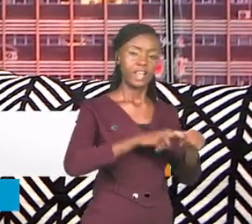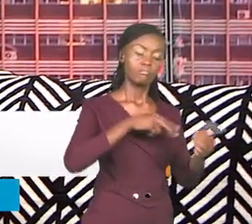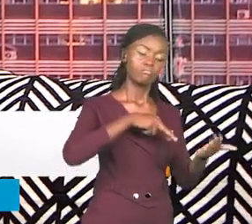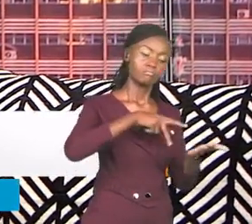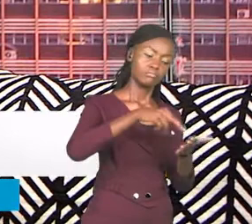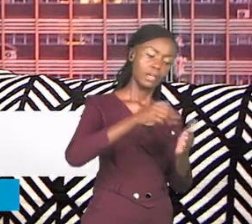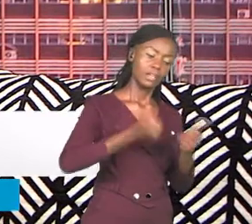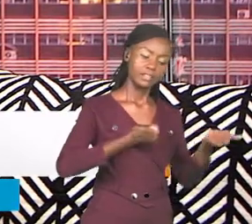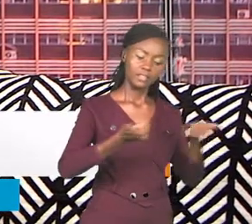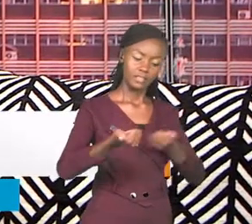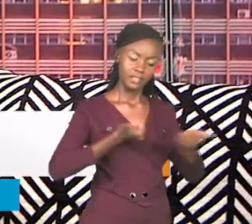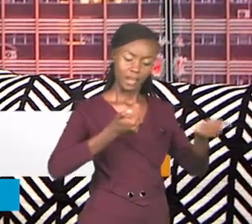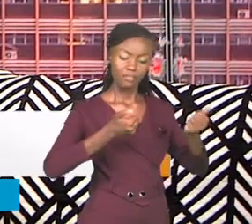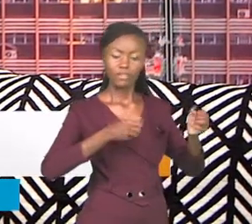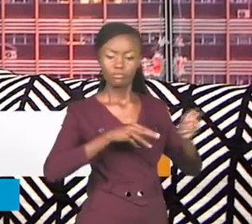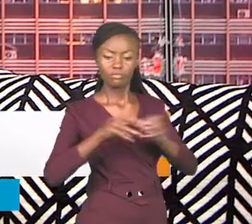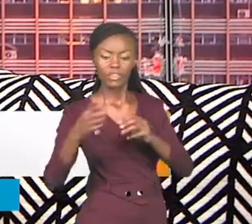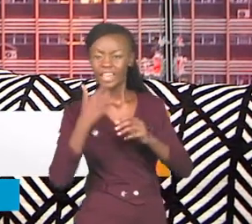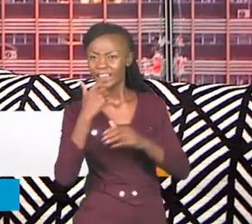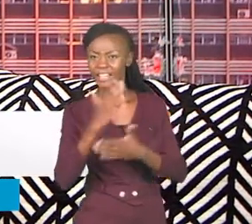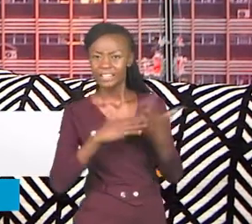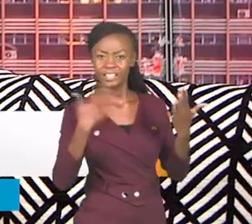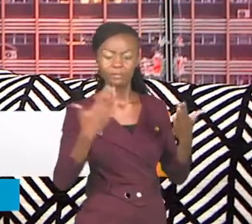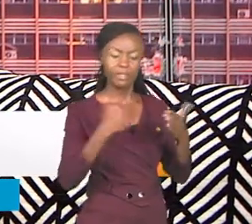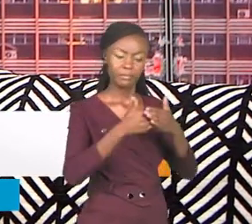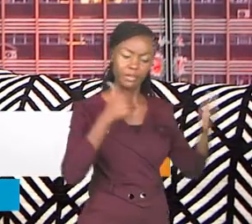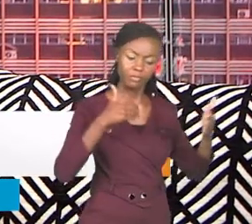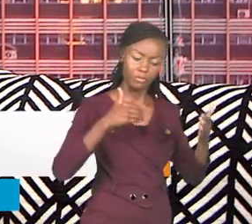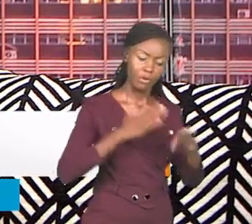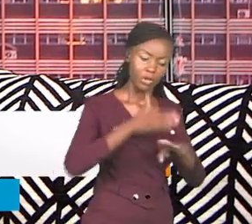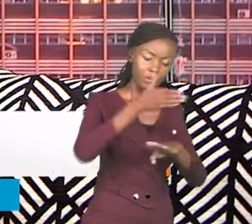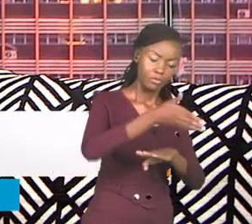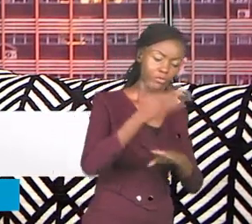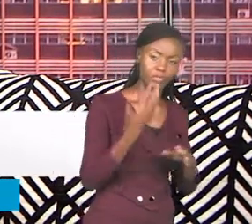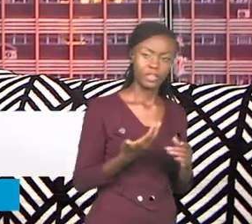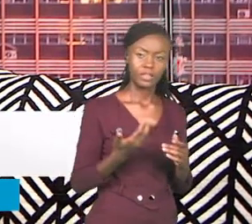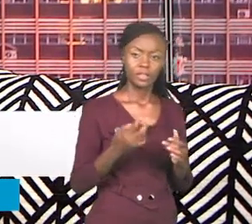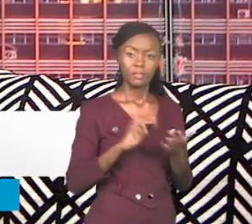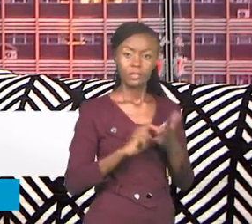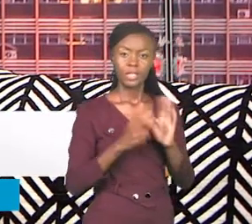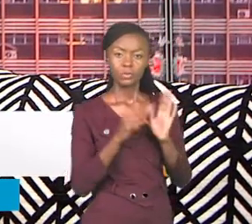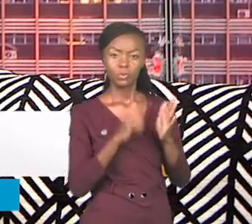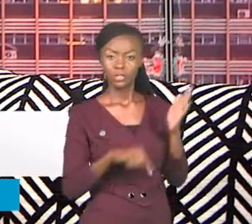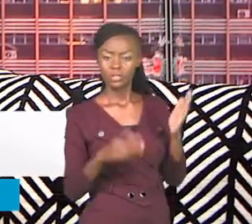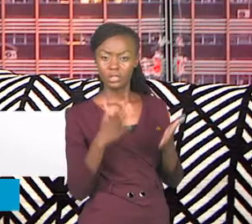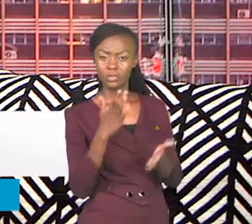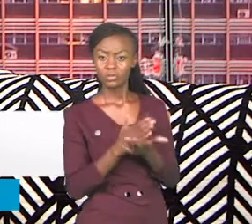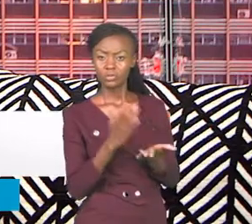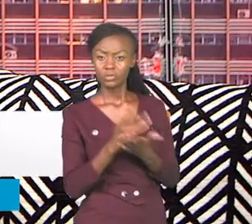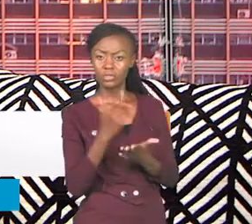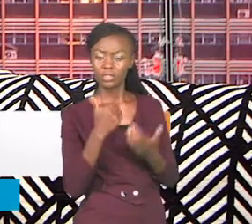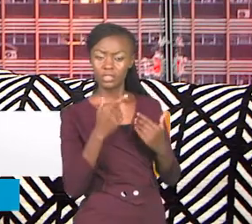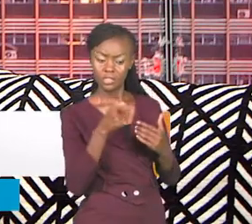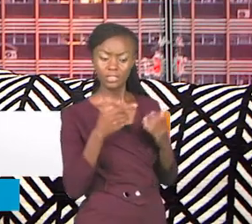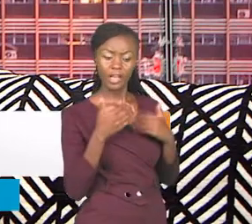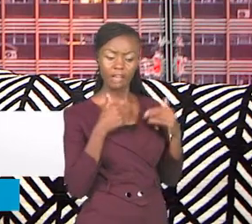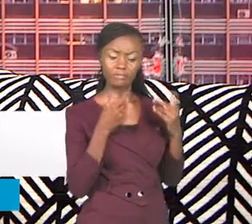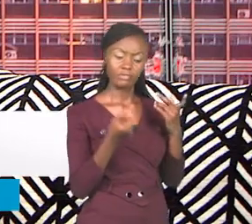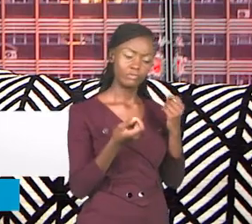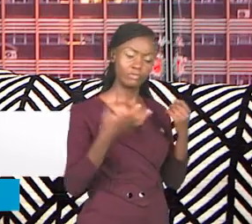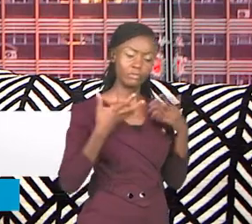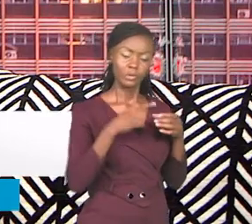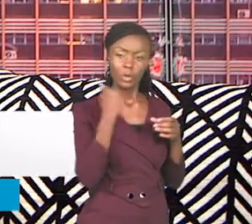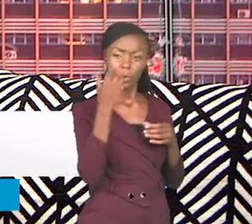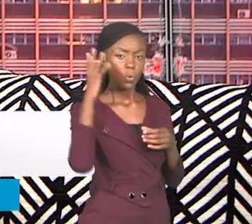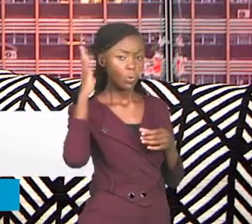moving. Yeah, yeah. Talk to them, tell them something before they cross. Mm-hmm. And somehow, there are few who listen. Yeah. But the majority will